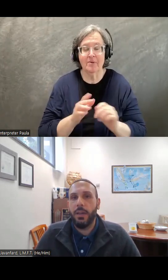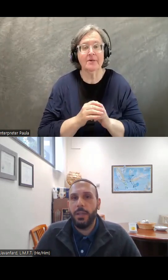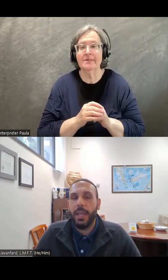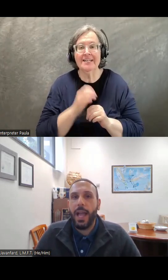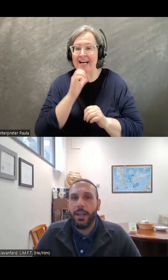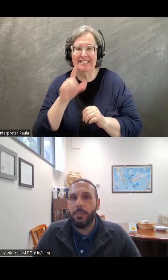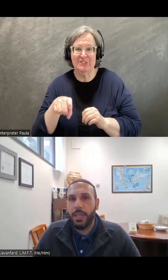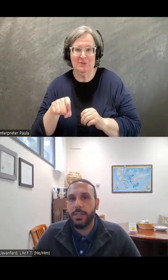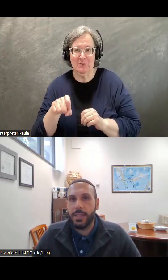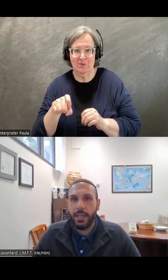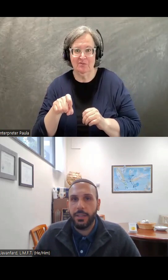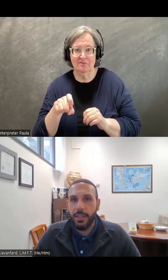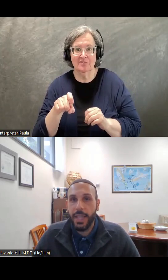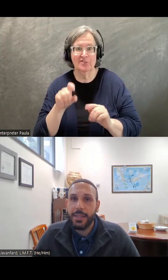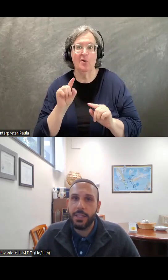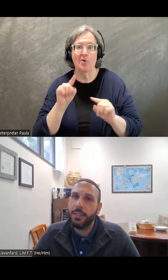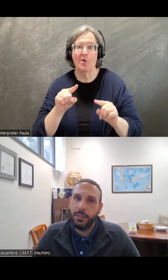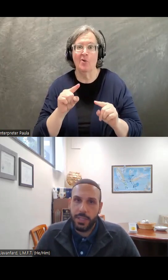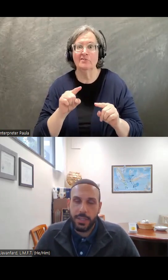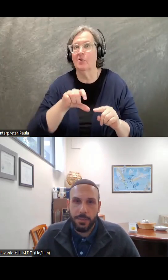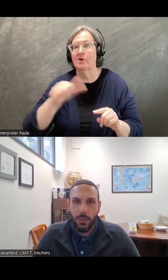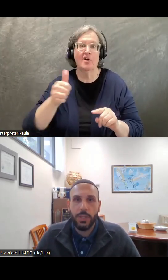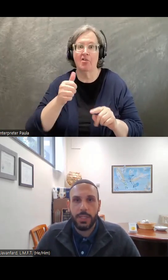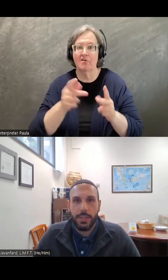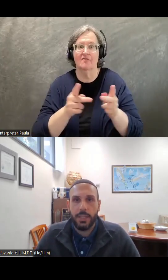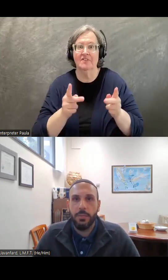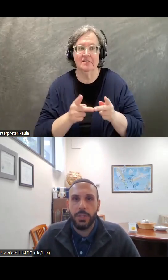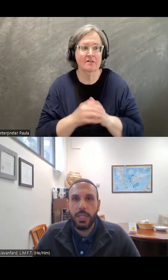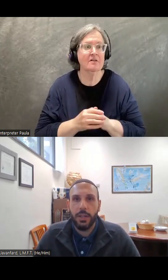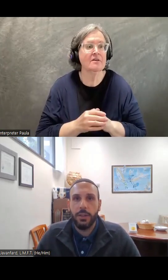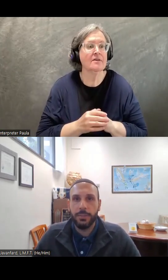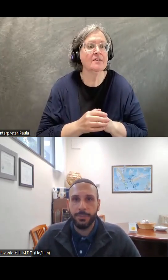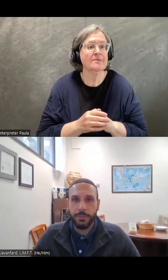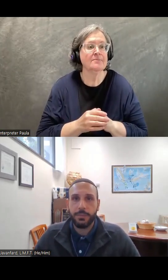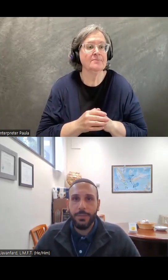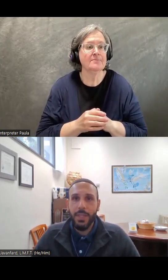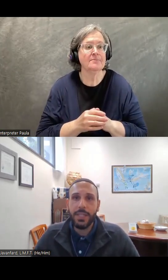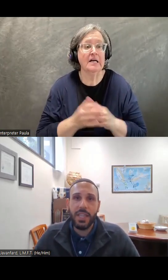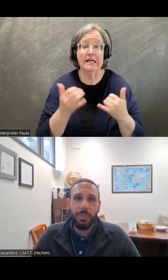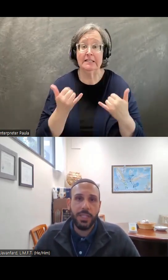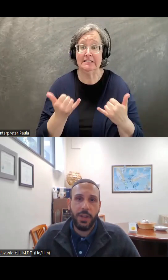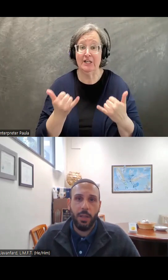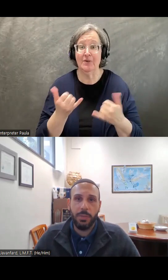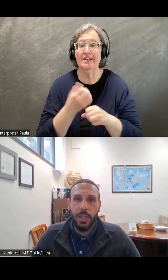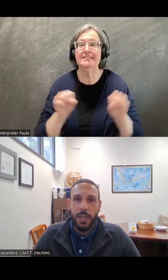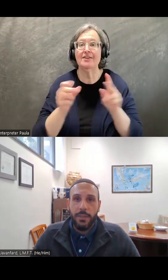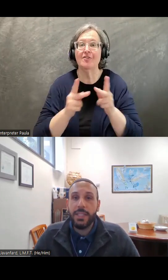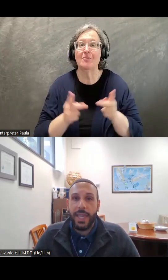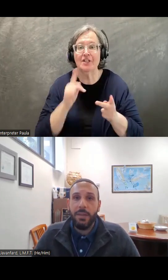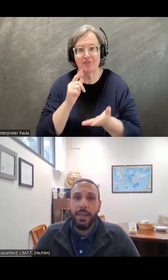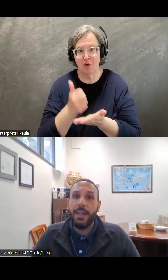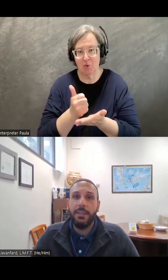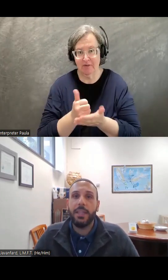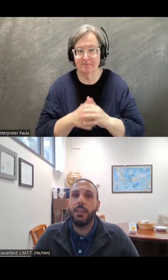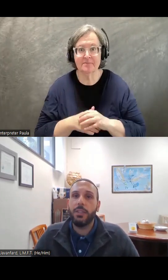to end up in a higher placed setting. And lastly, a system that we're discussing the most here is a safe place for help. These